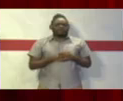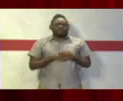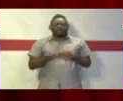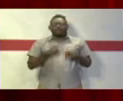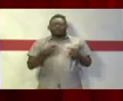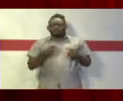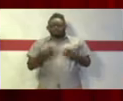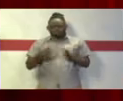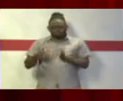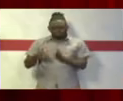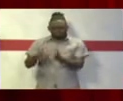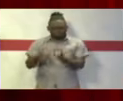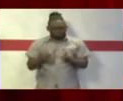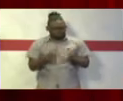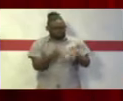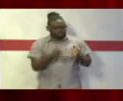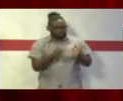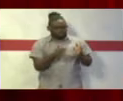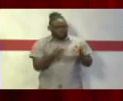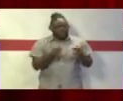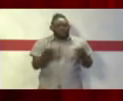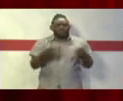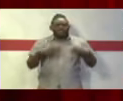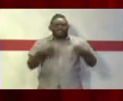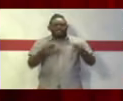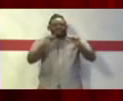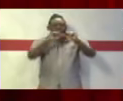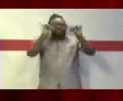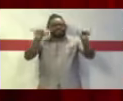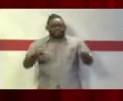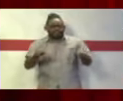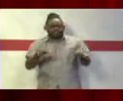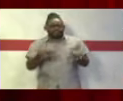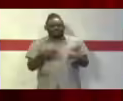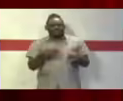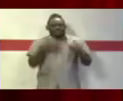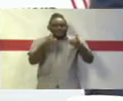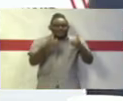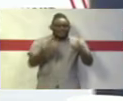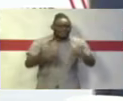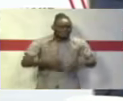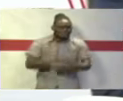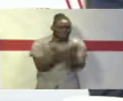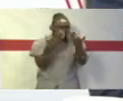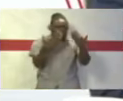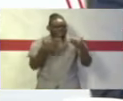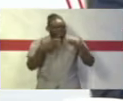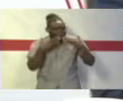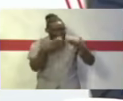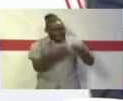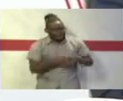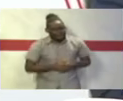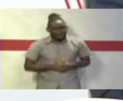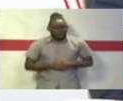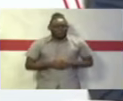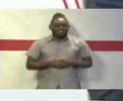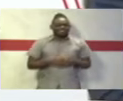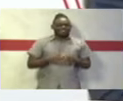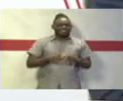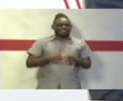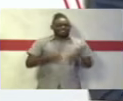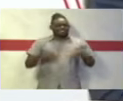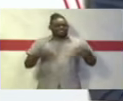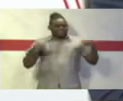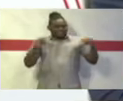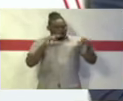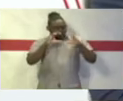his region. Mr. Thomas, good morning. Yeah, good morning. Thank you, Mr. Al Alexander, the Senior Corporate